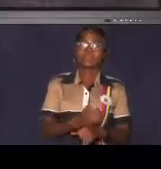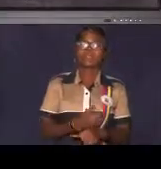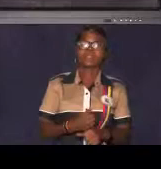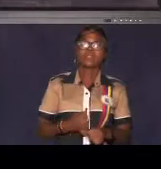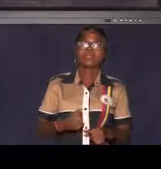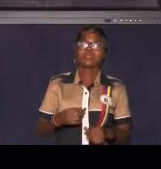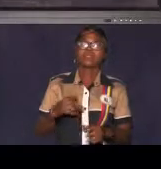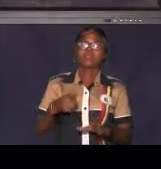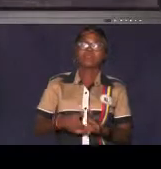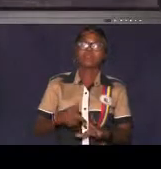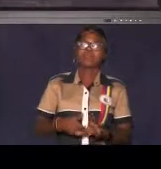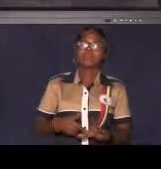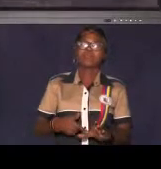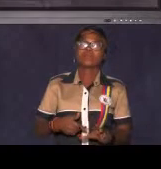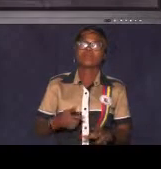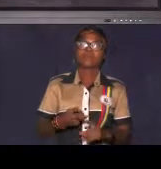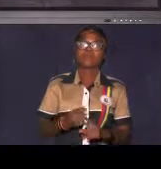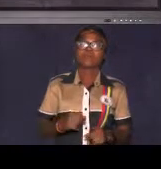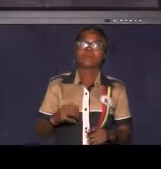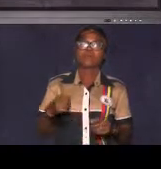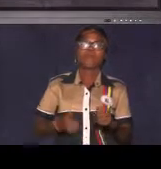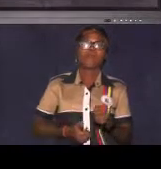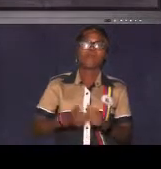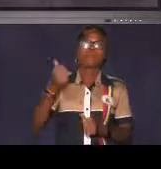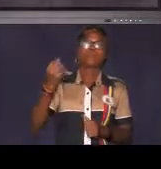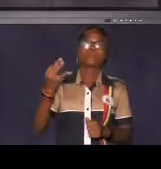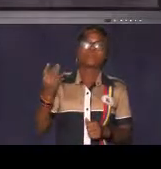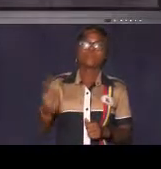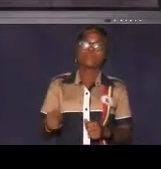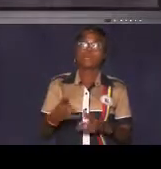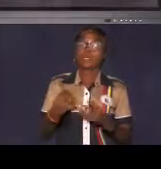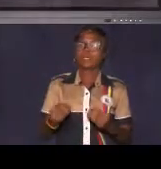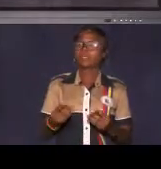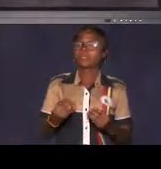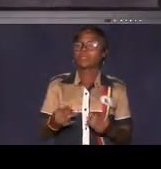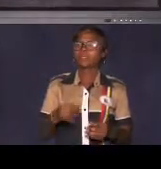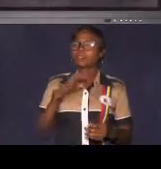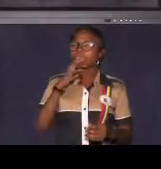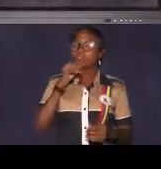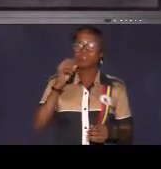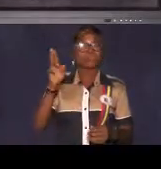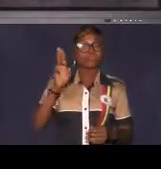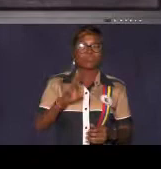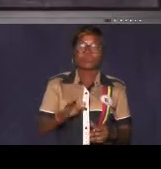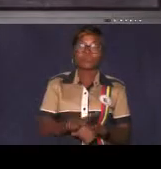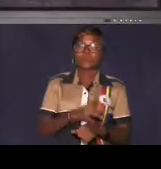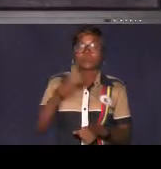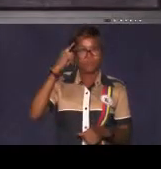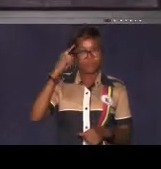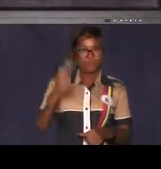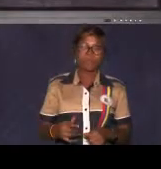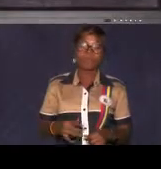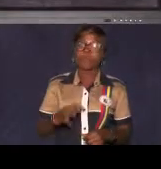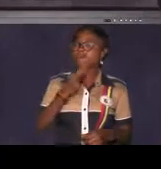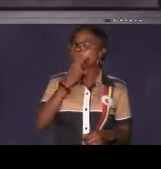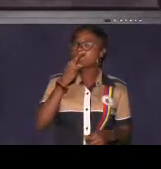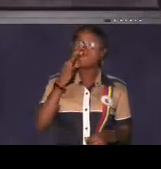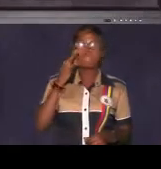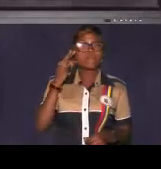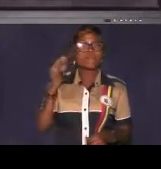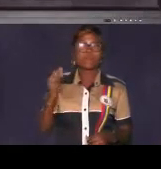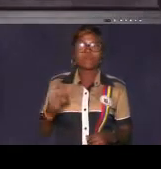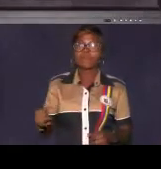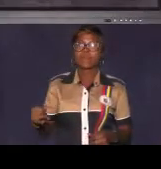they get petroleum from, their land, most of their land are not useful for farming anymore because